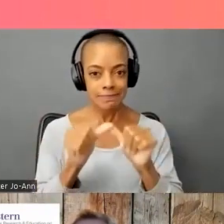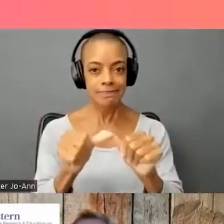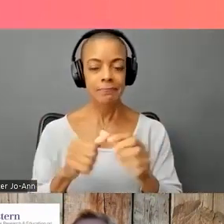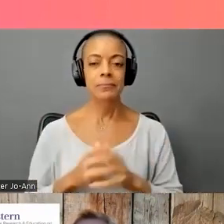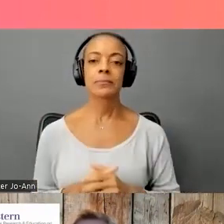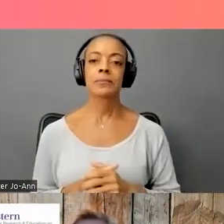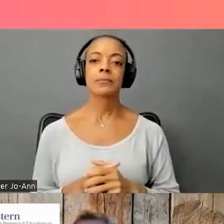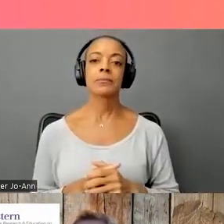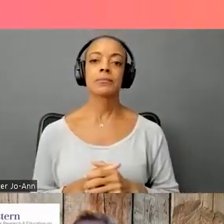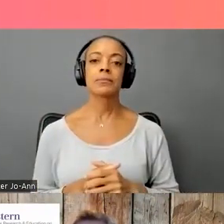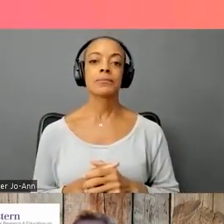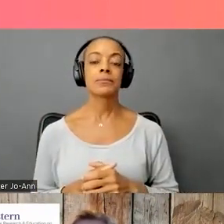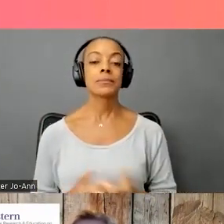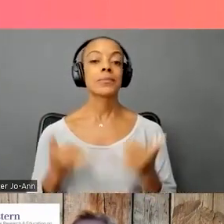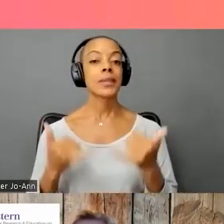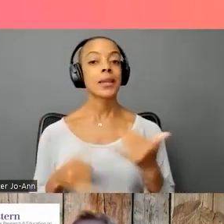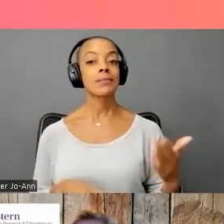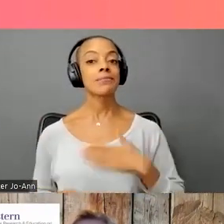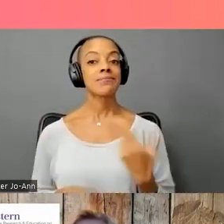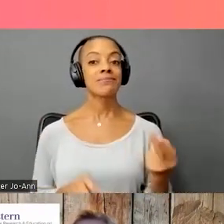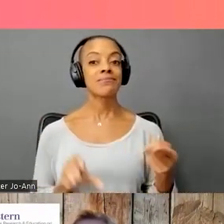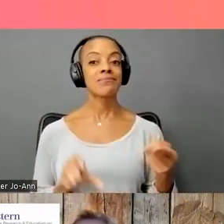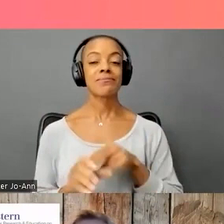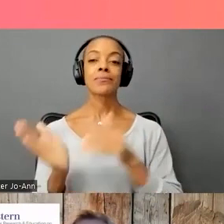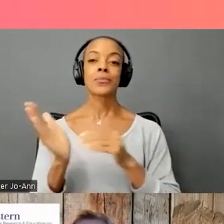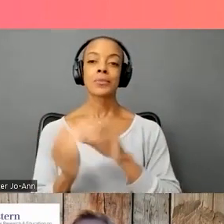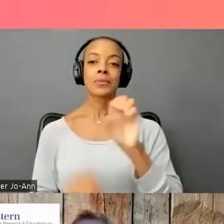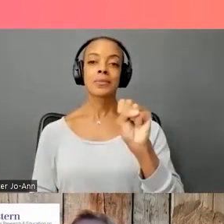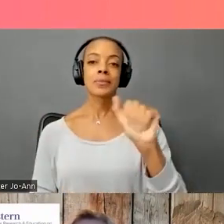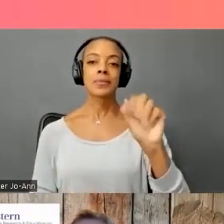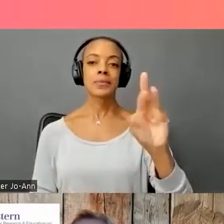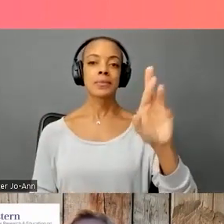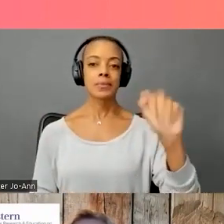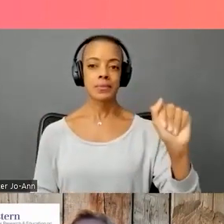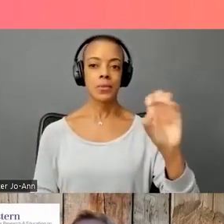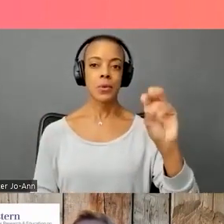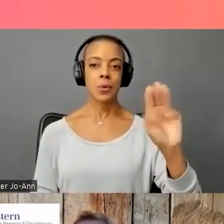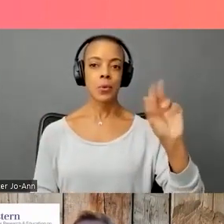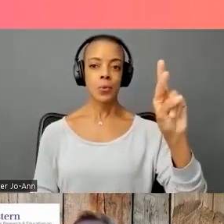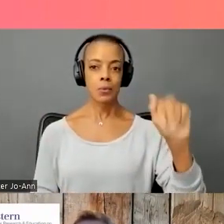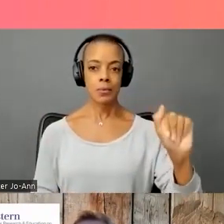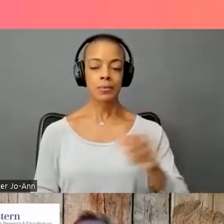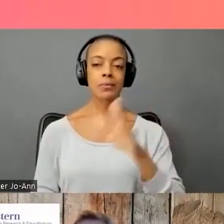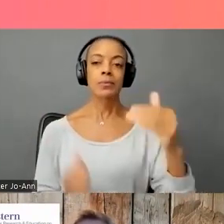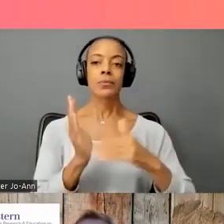Today, we are happy to be joined by Dr. Samira Omar and Dr. Gifty Asare.